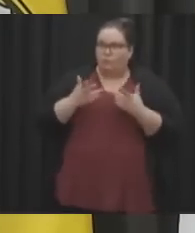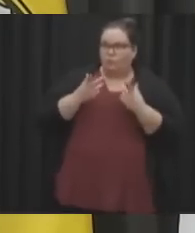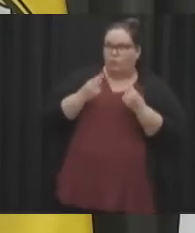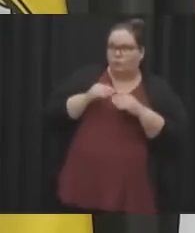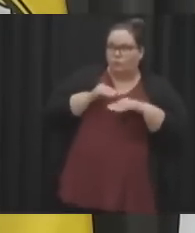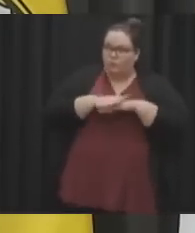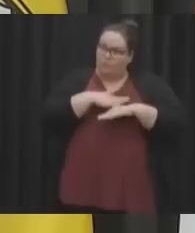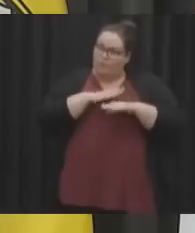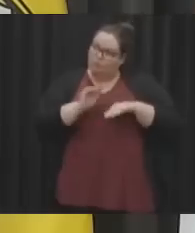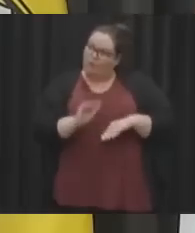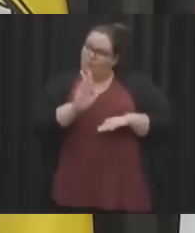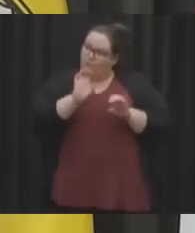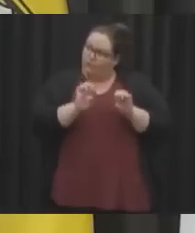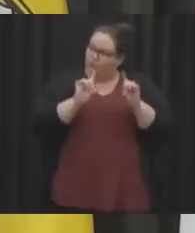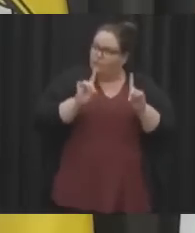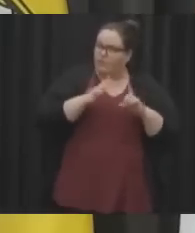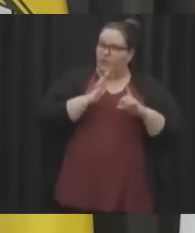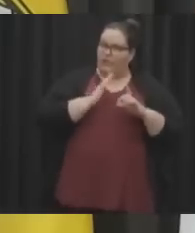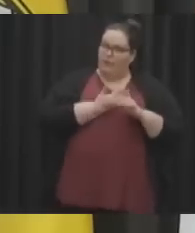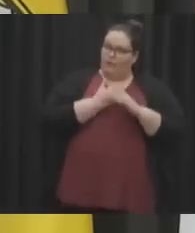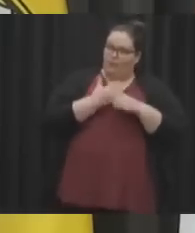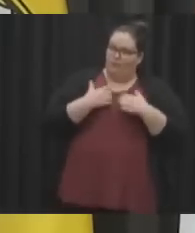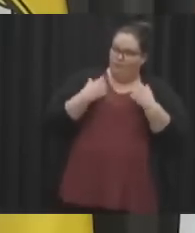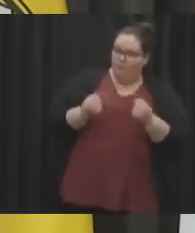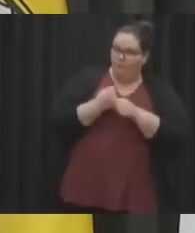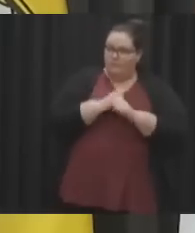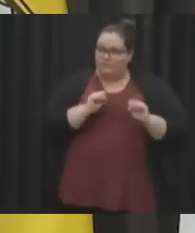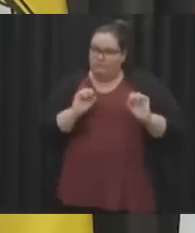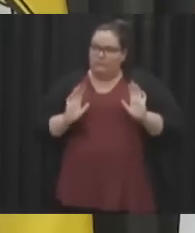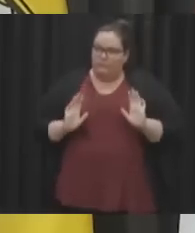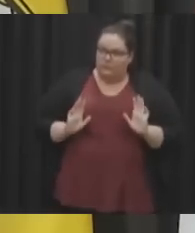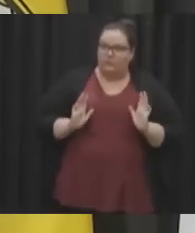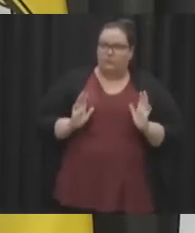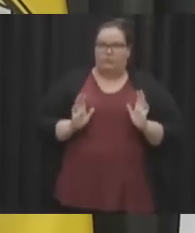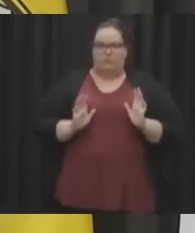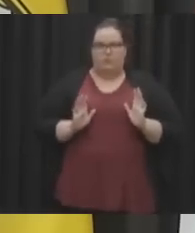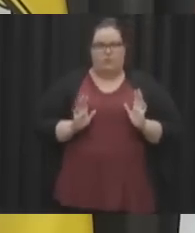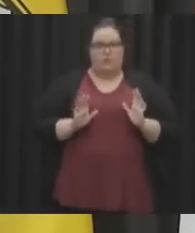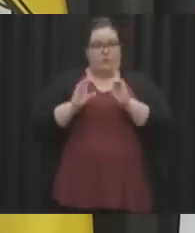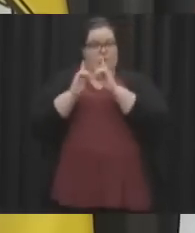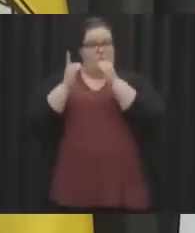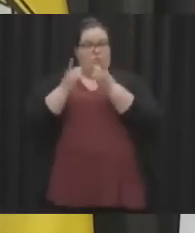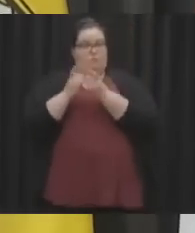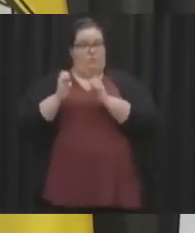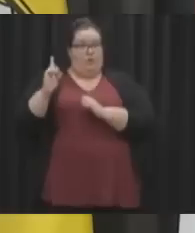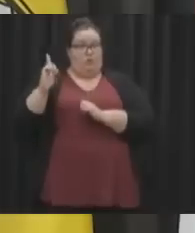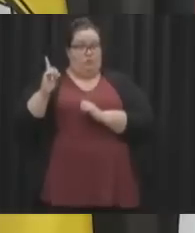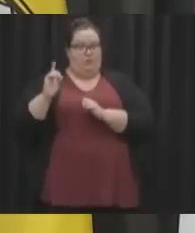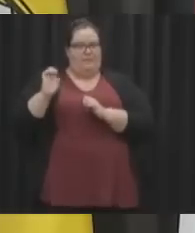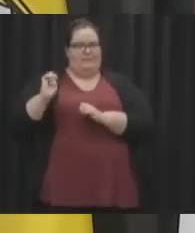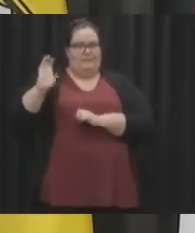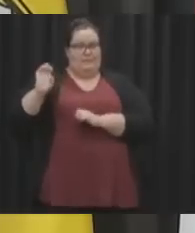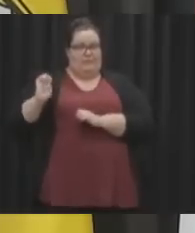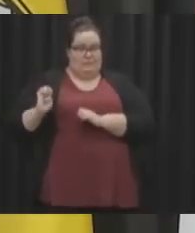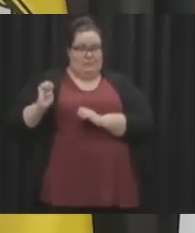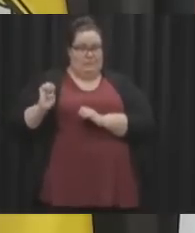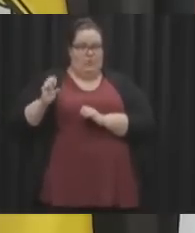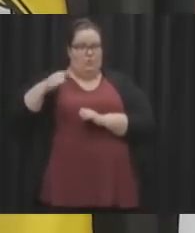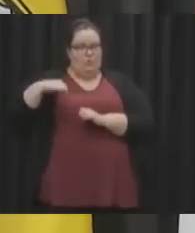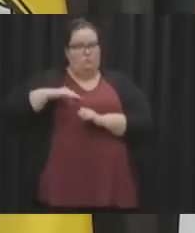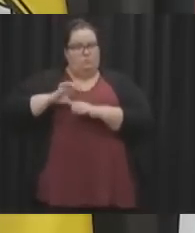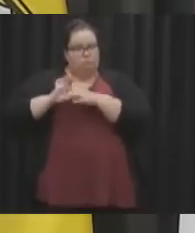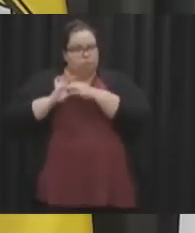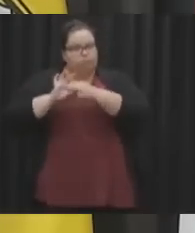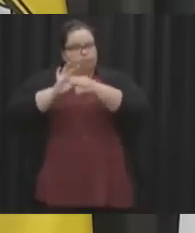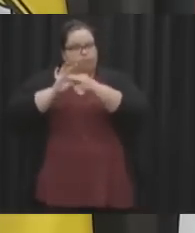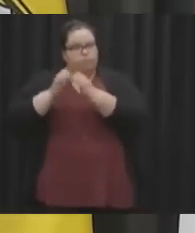adults. Of course, in the last few days, that contact, that work together has only increased. But when it comes to